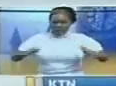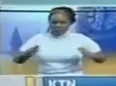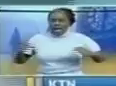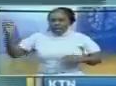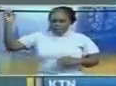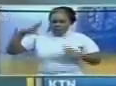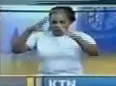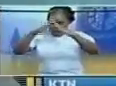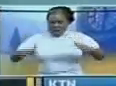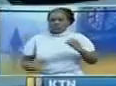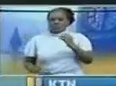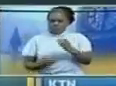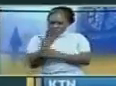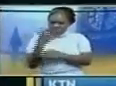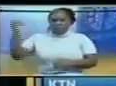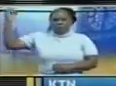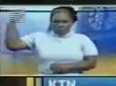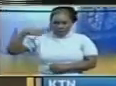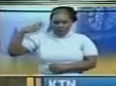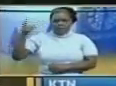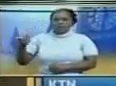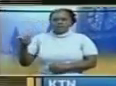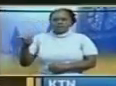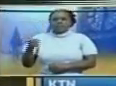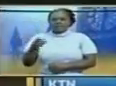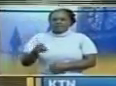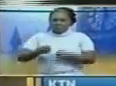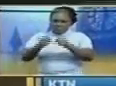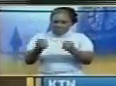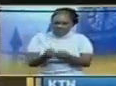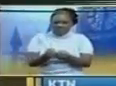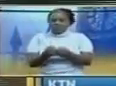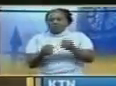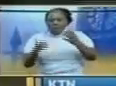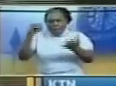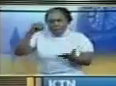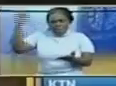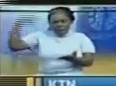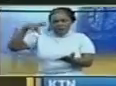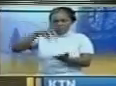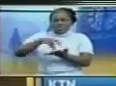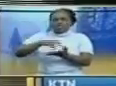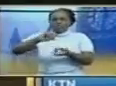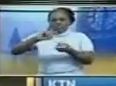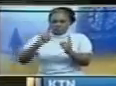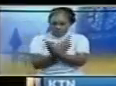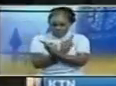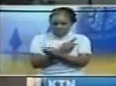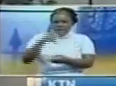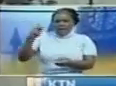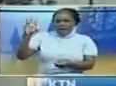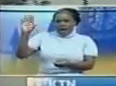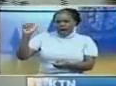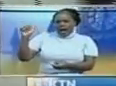where the generation of electricity happens. The structural designs of power stations differ. The Kamburu Powerhouse,